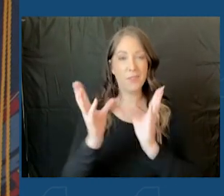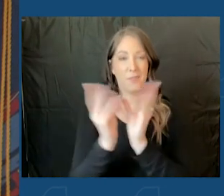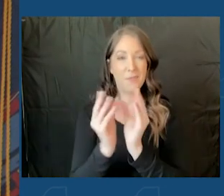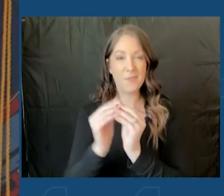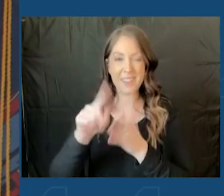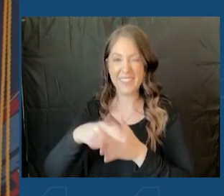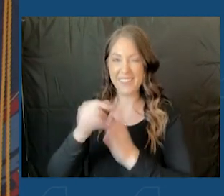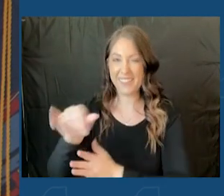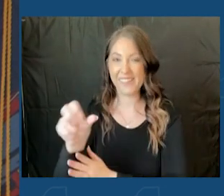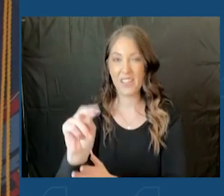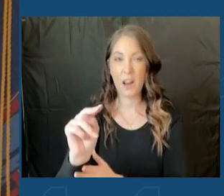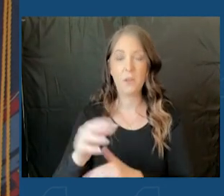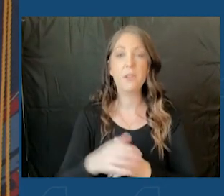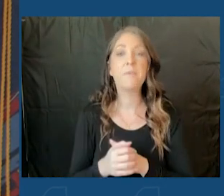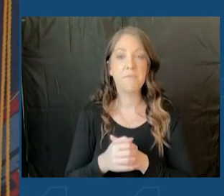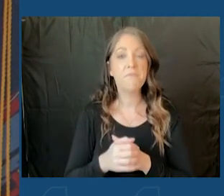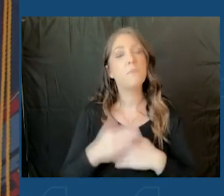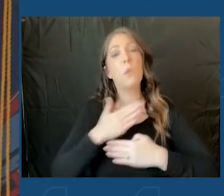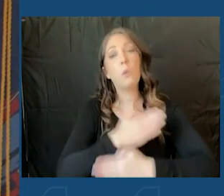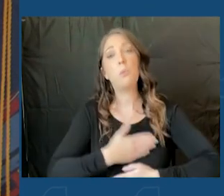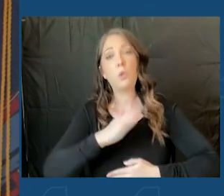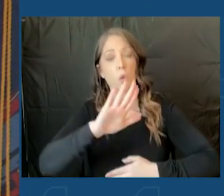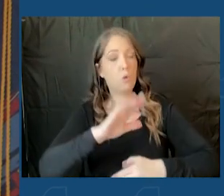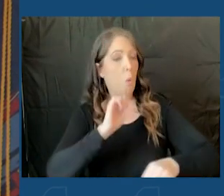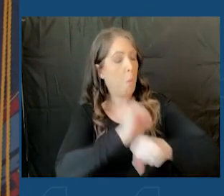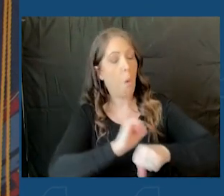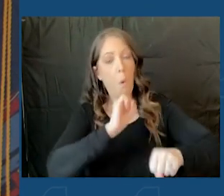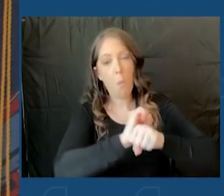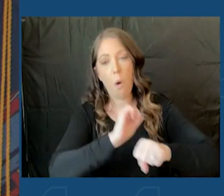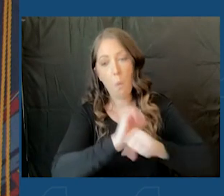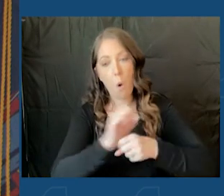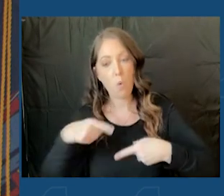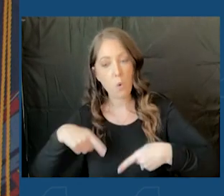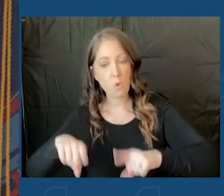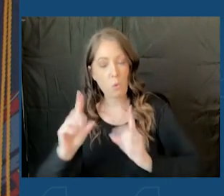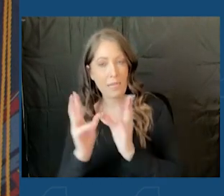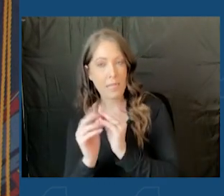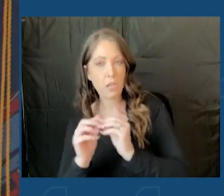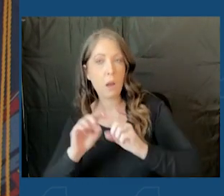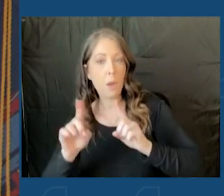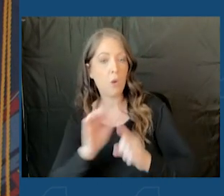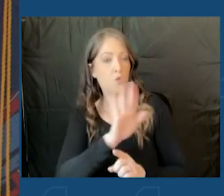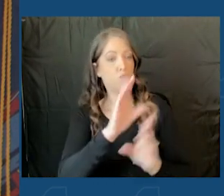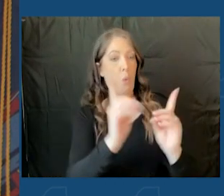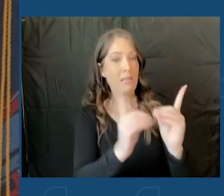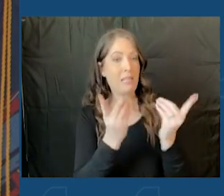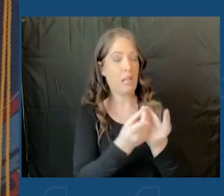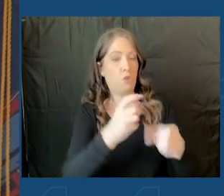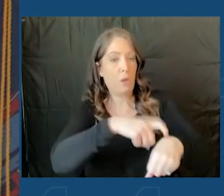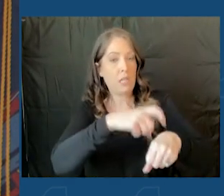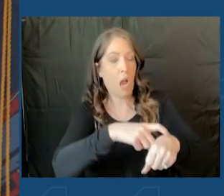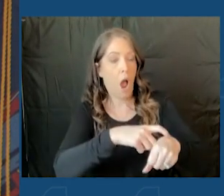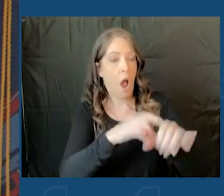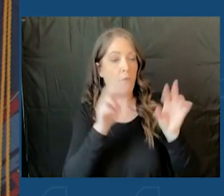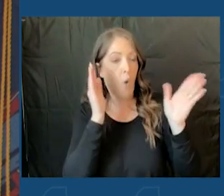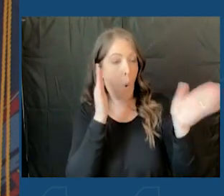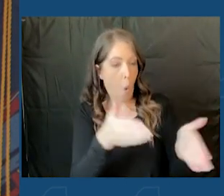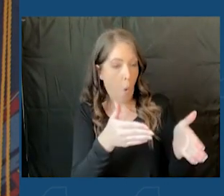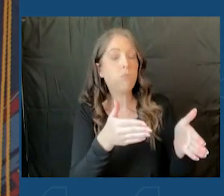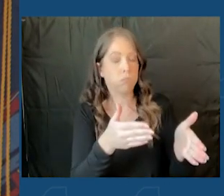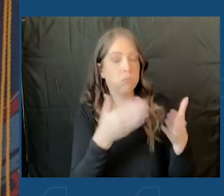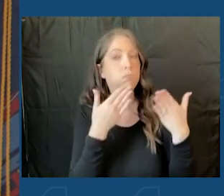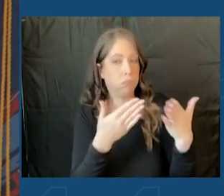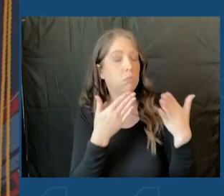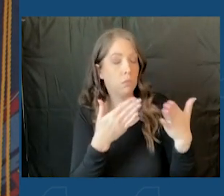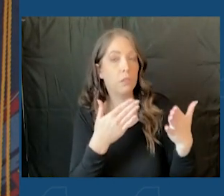And I do appreciate all you do during session, but certainly the time you spend in your districts, which is really the most important time, and I thank you for that.